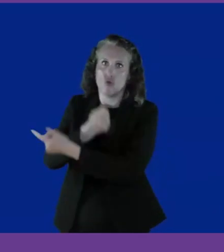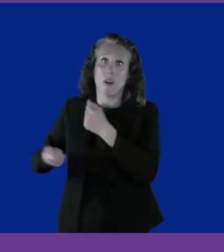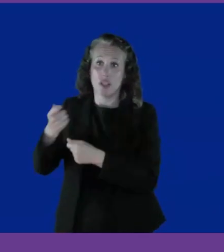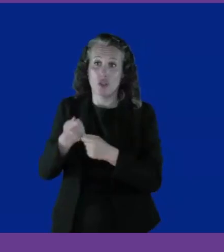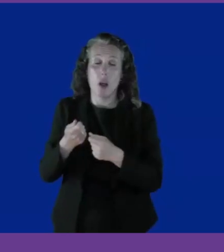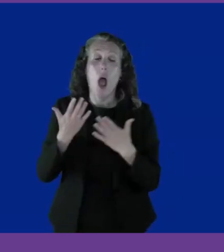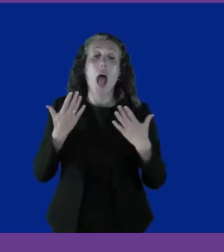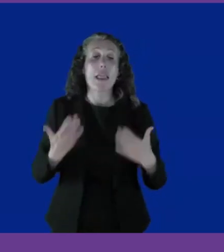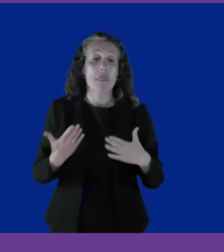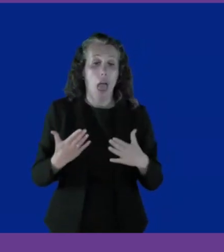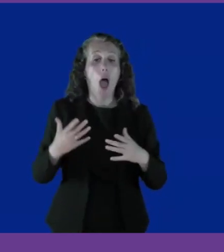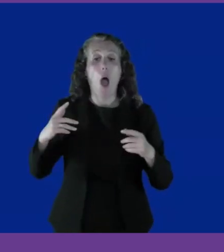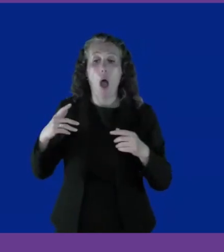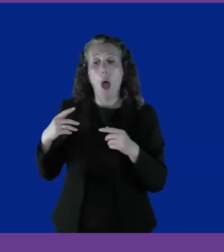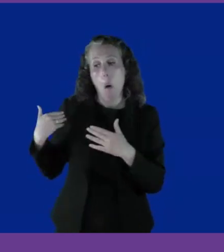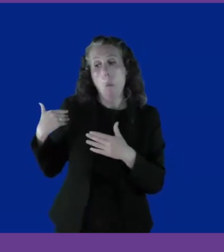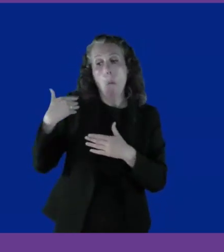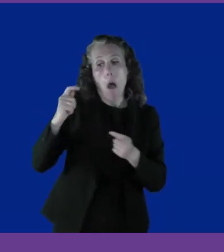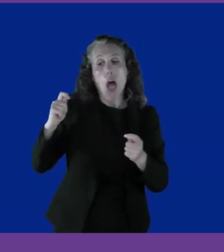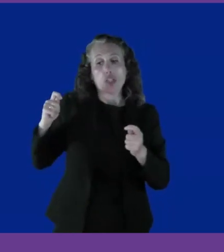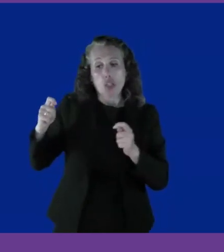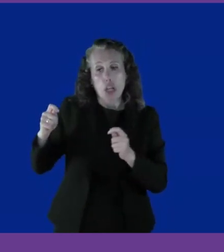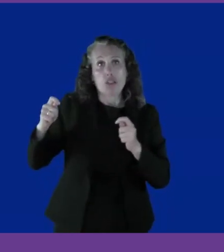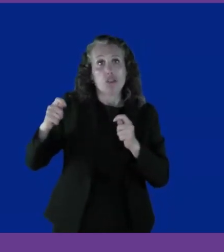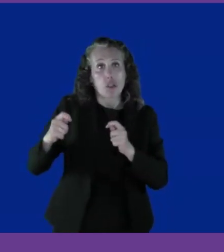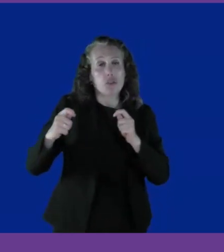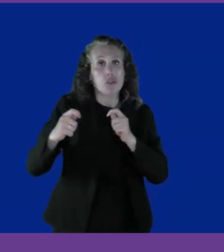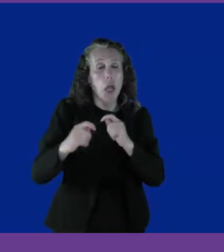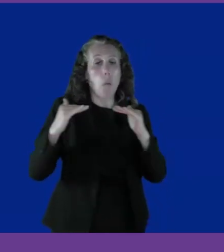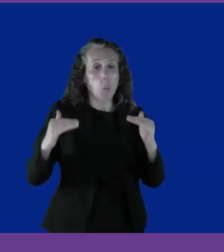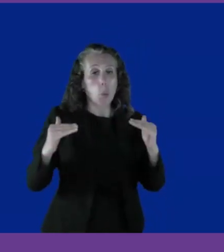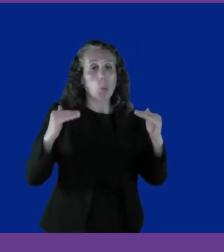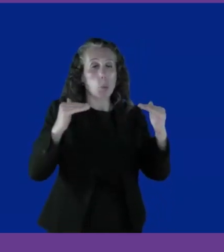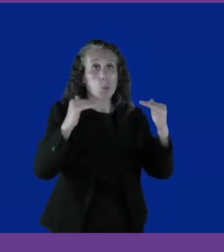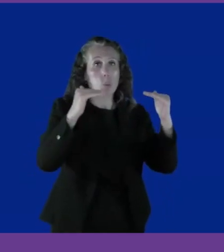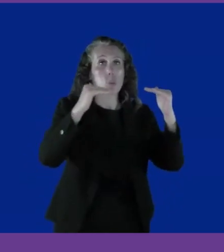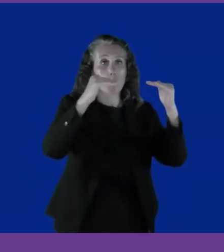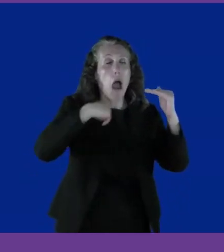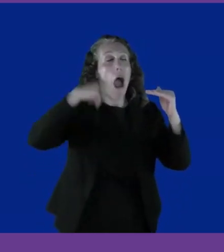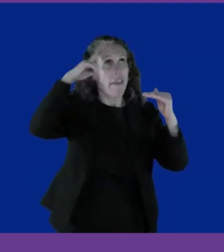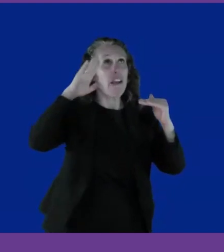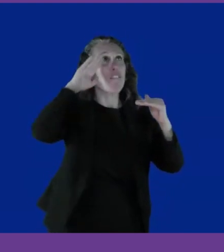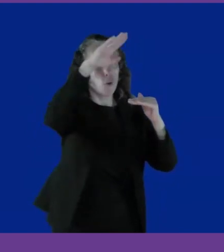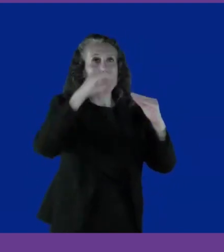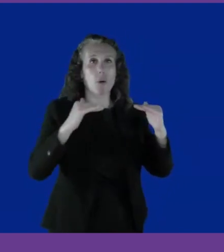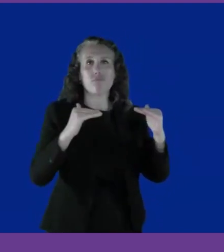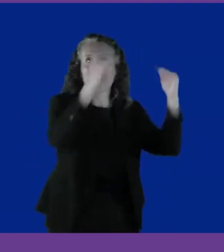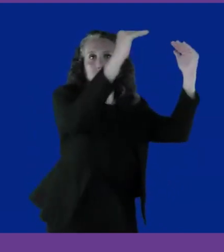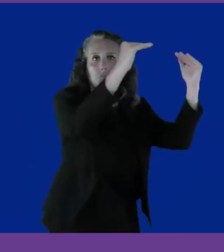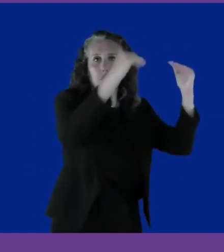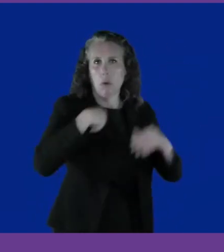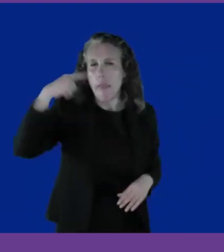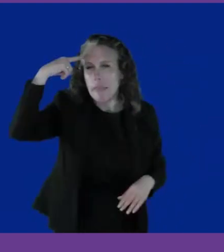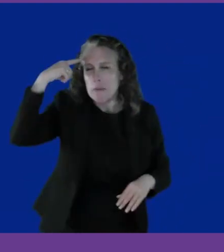more positively over the last years. And I'm sure much more is to come, and it's going to be better and better.